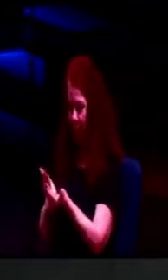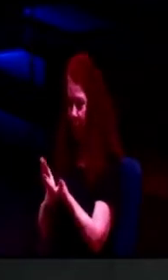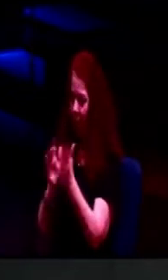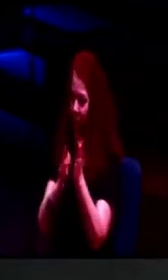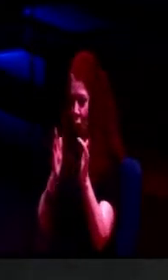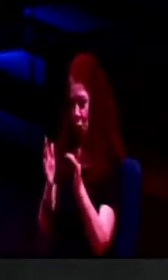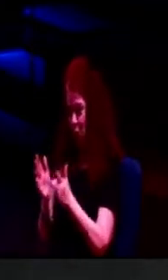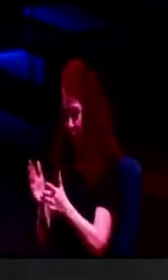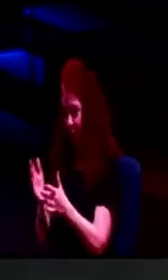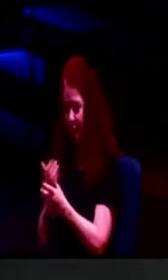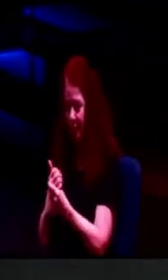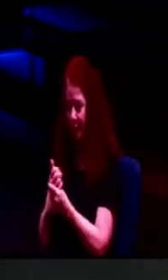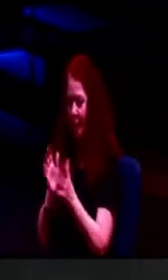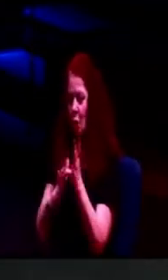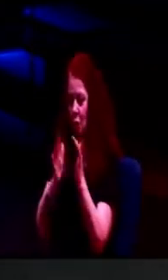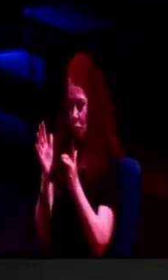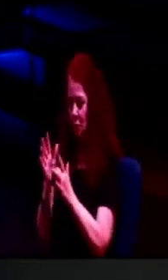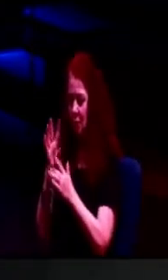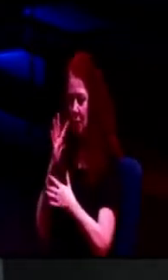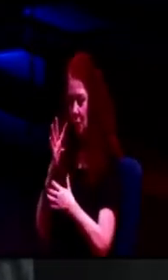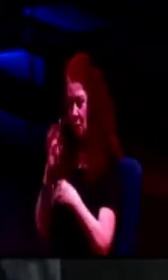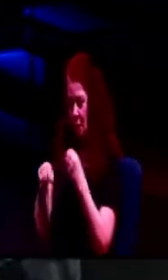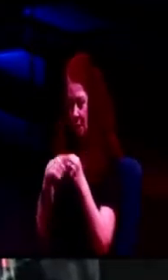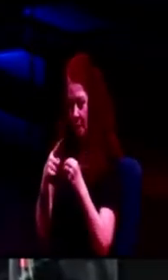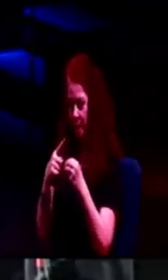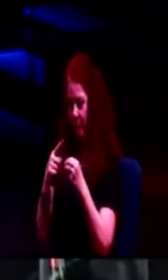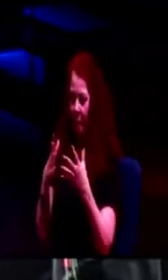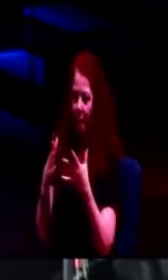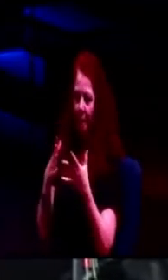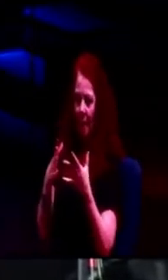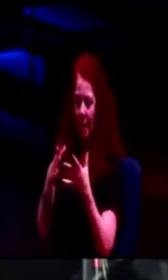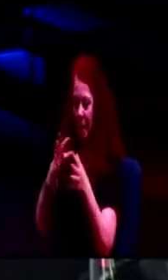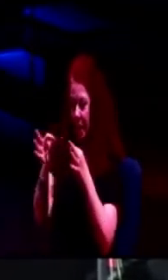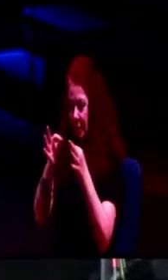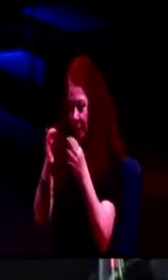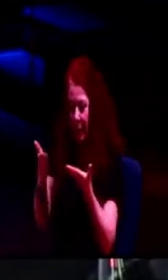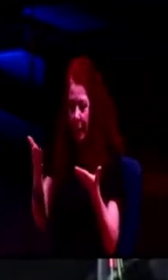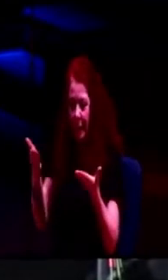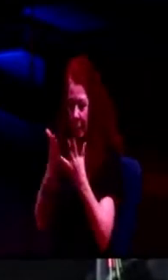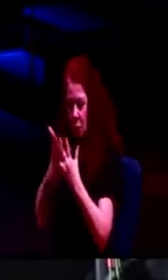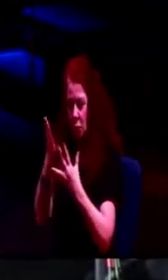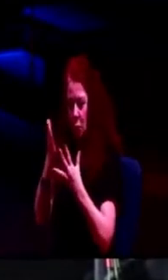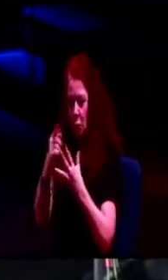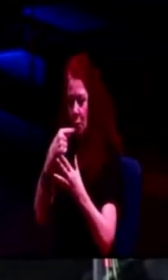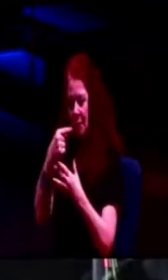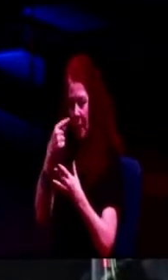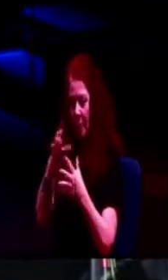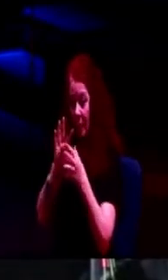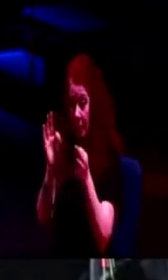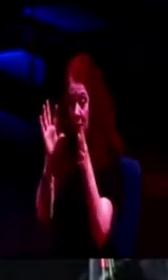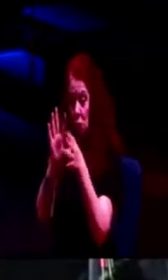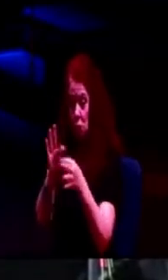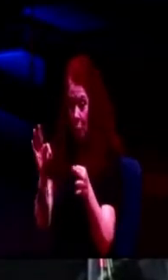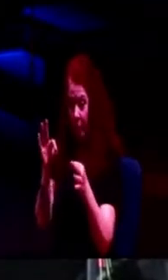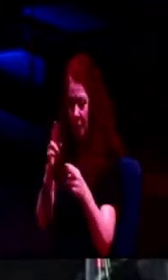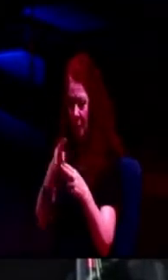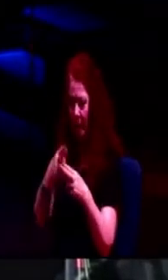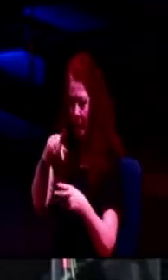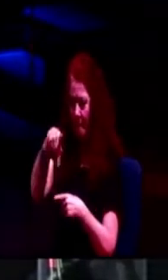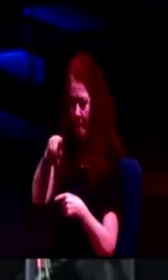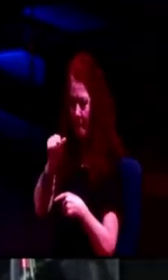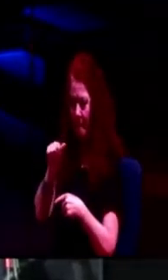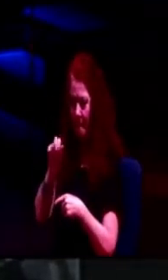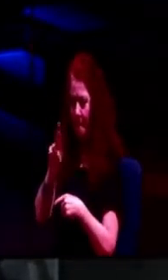you. Jesus talked a lot in stories, and he gave these different stories. They're called parables, but he spoke in